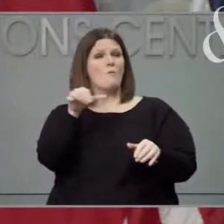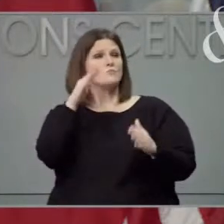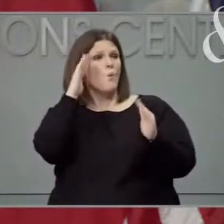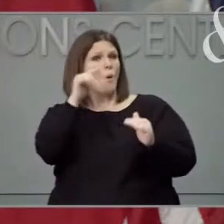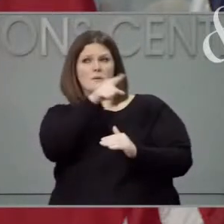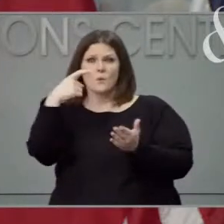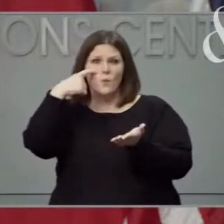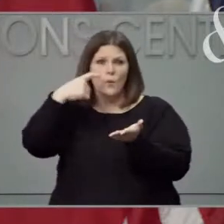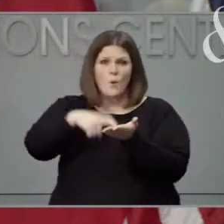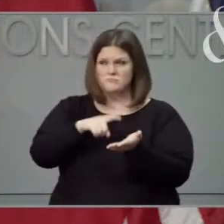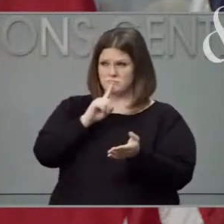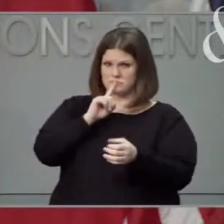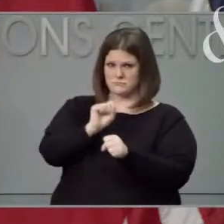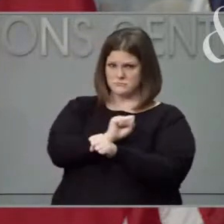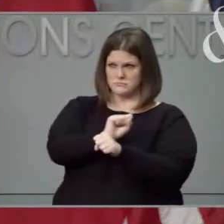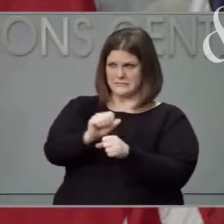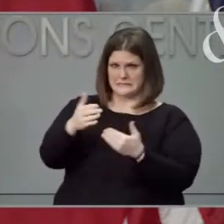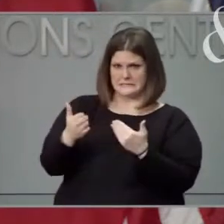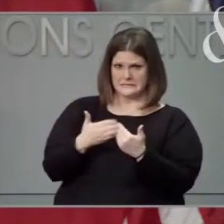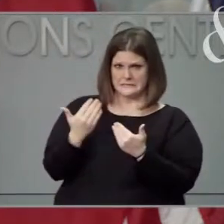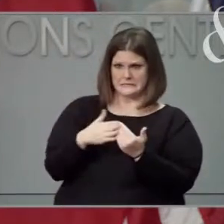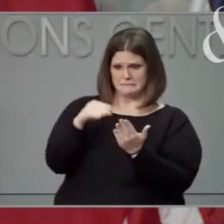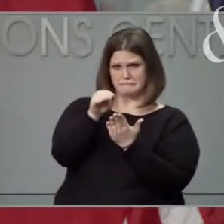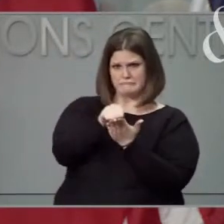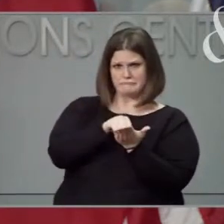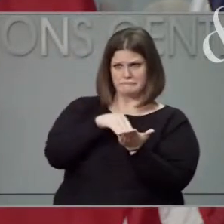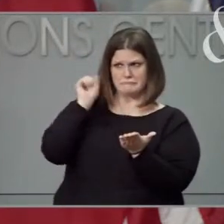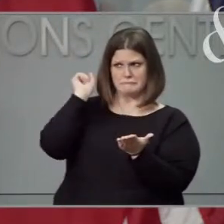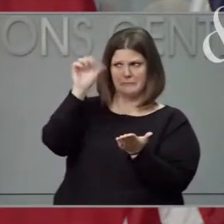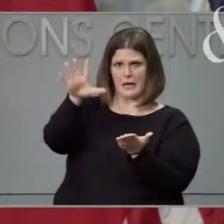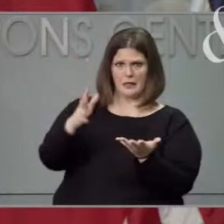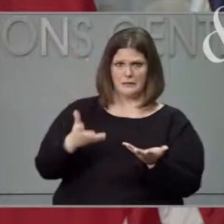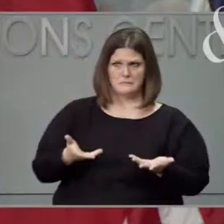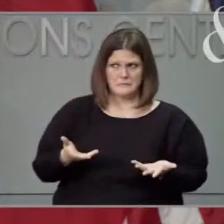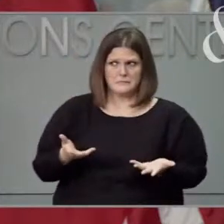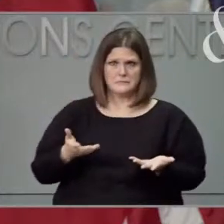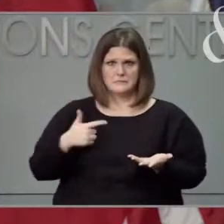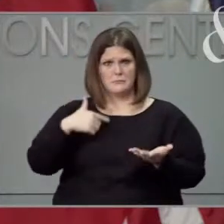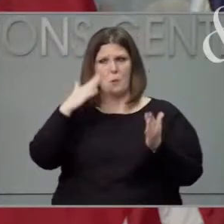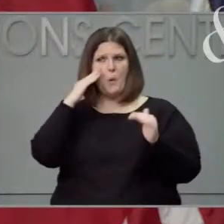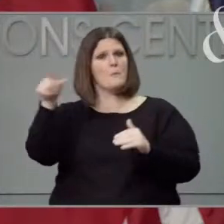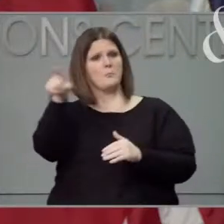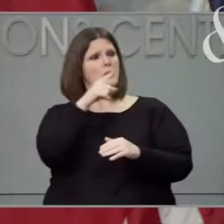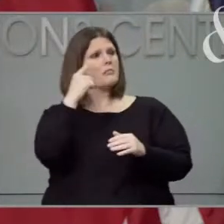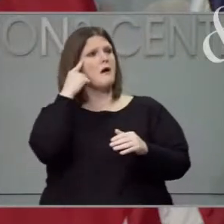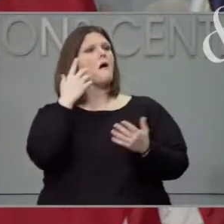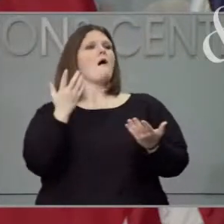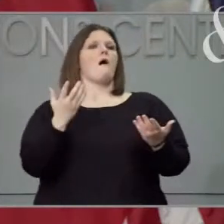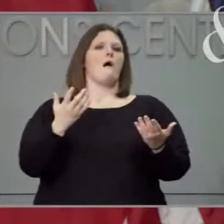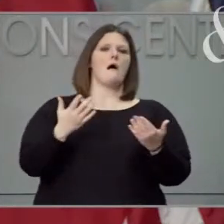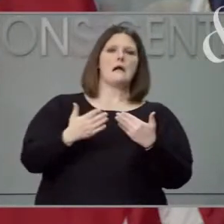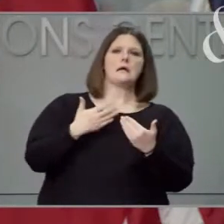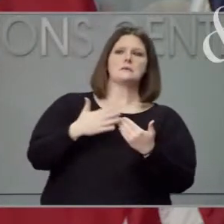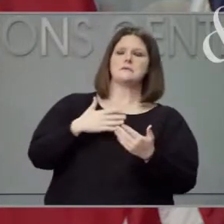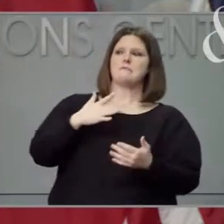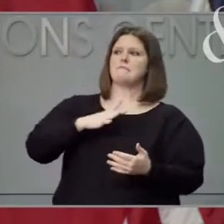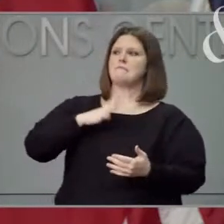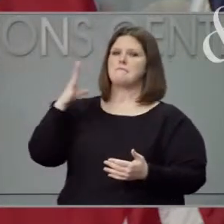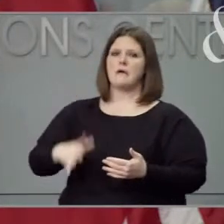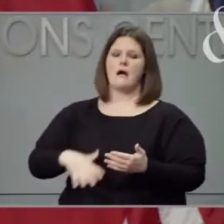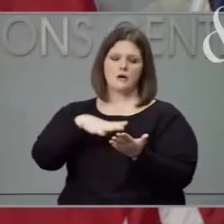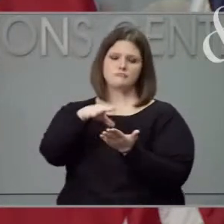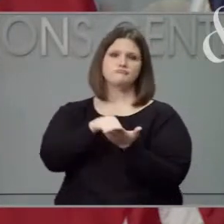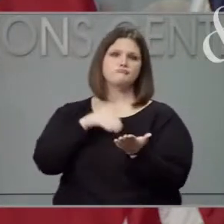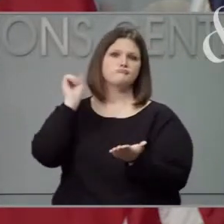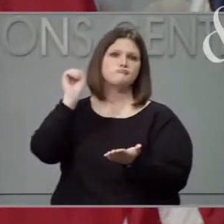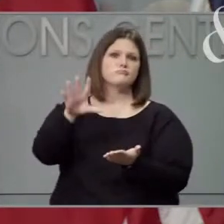process it is, and that it will be hopefully a voting method that they will consider again. But whatever method a voter chooses, we